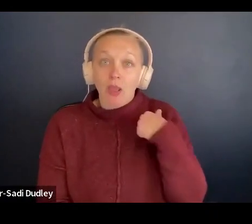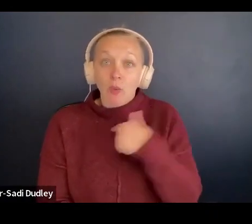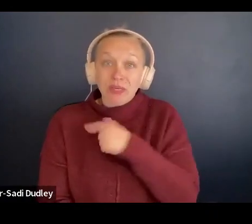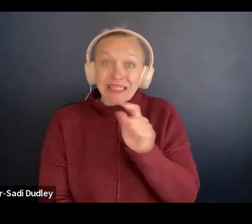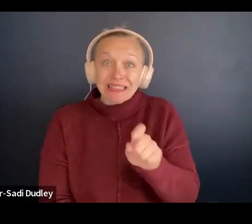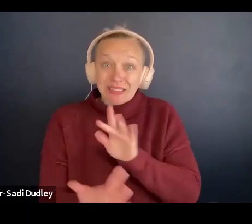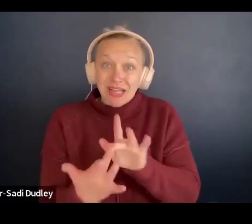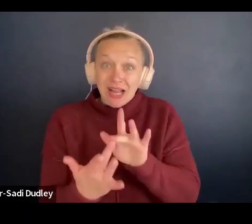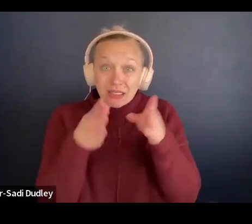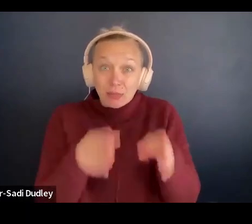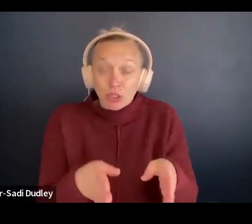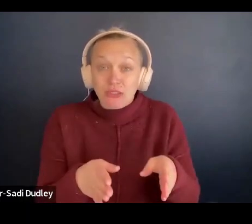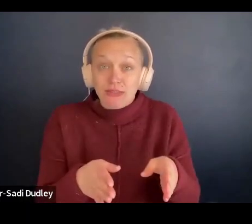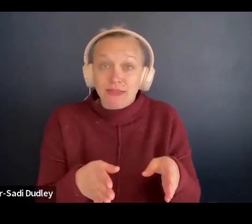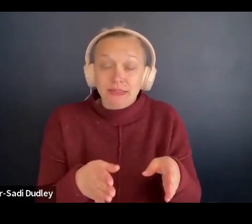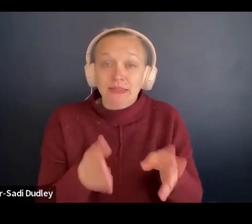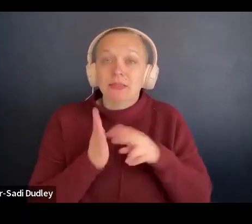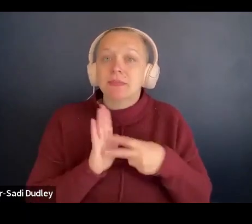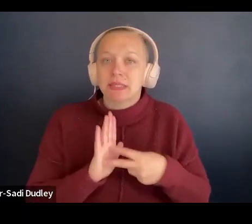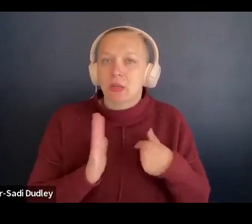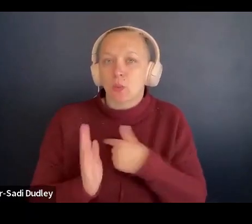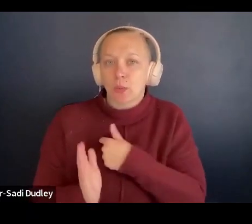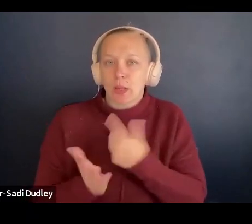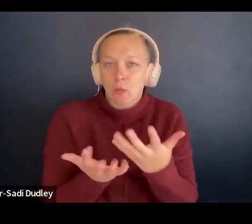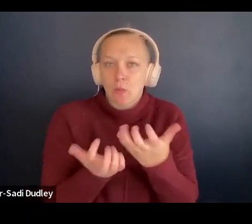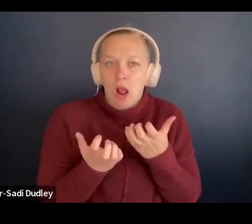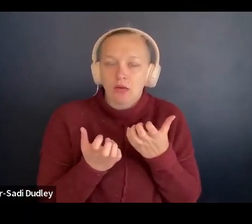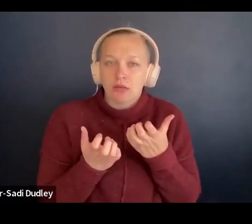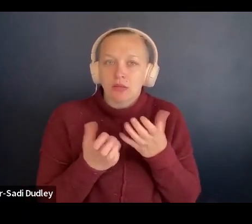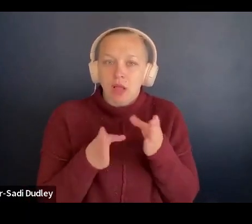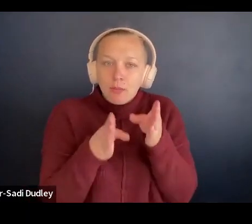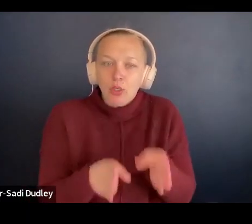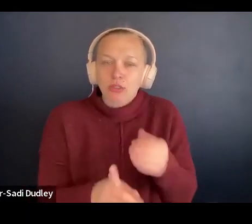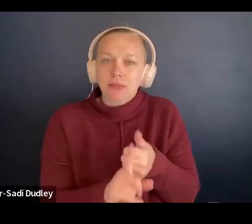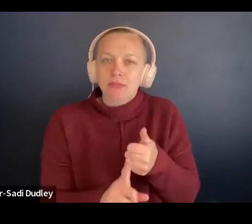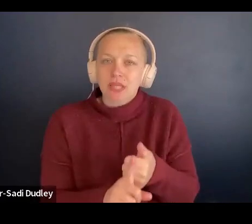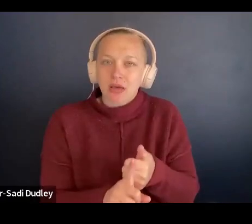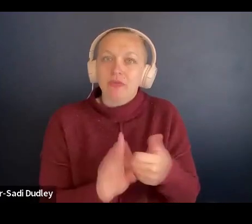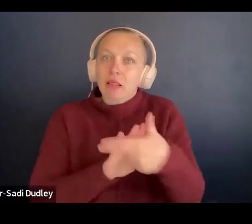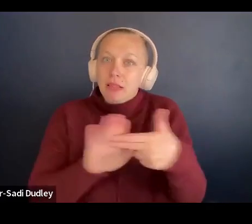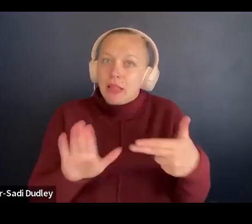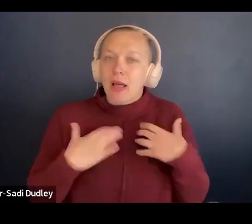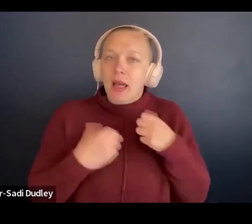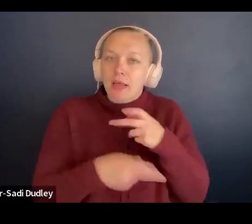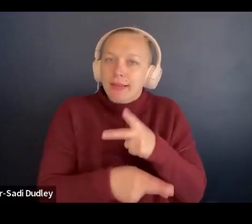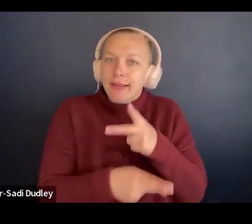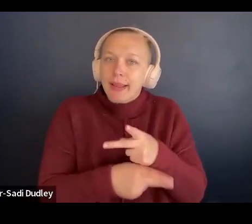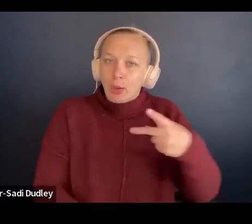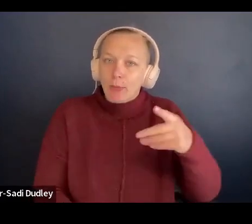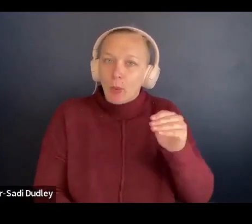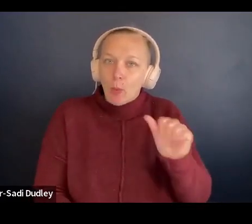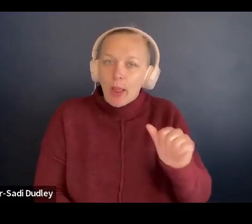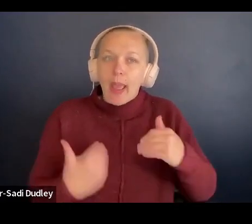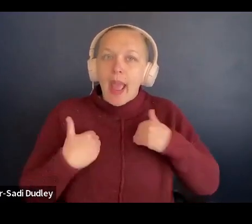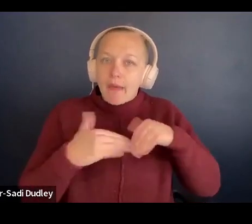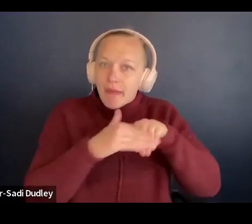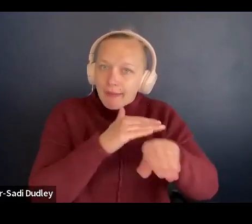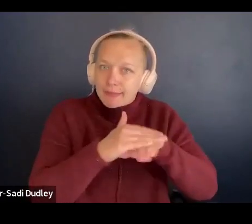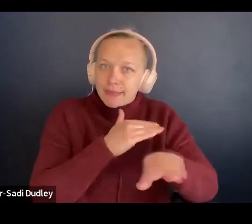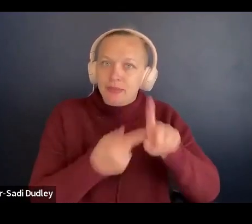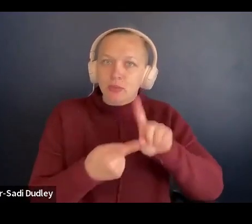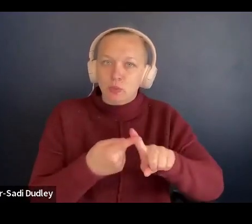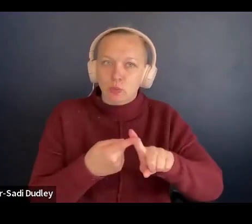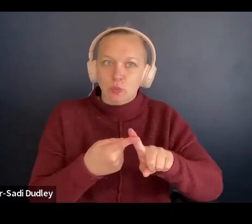going to want to have the individual that is, a healthcare power of attorney is going to want to have access to the